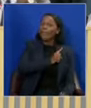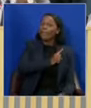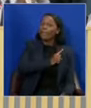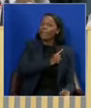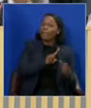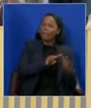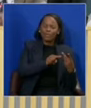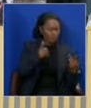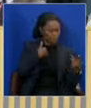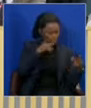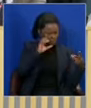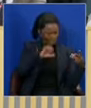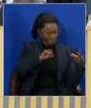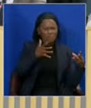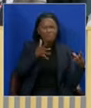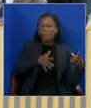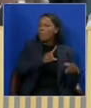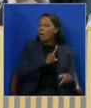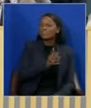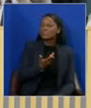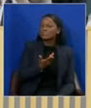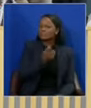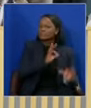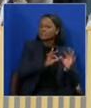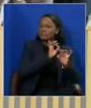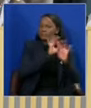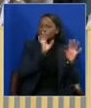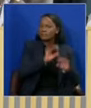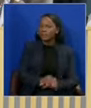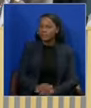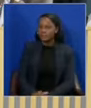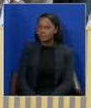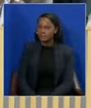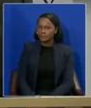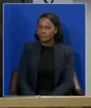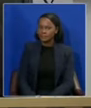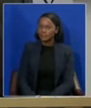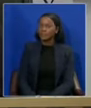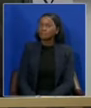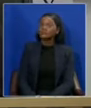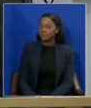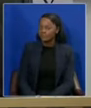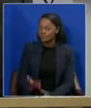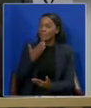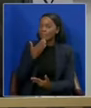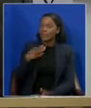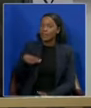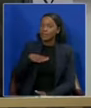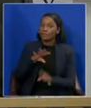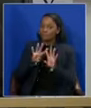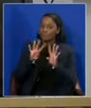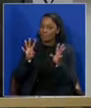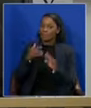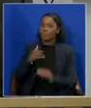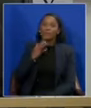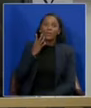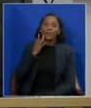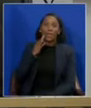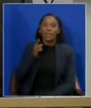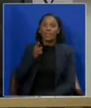to get out of the process? Okay, thanks, Commissioners. When we do conduct docket